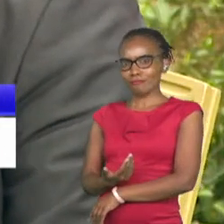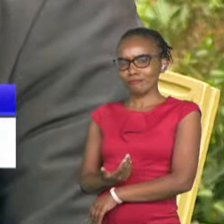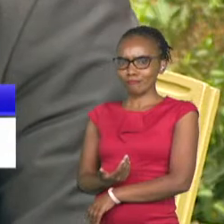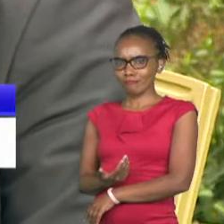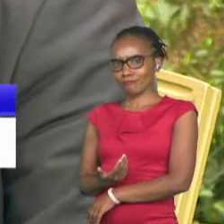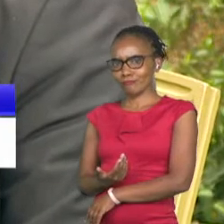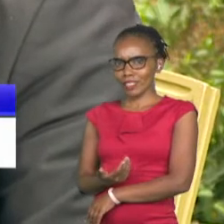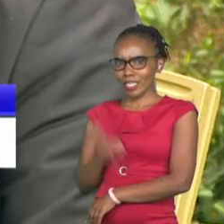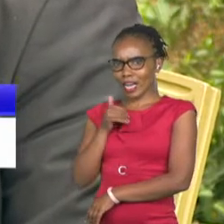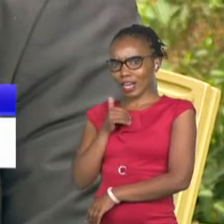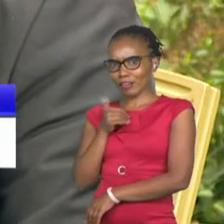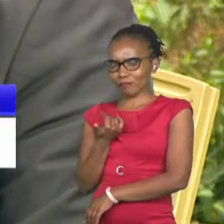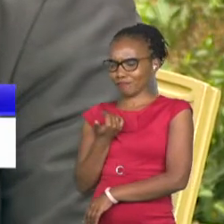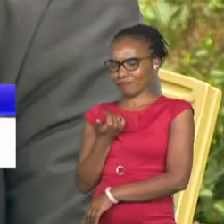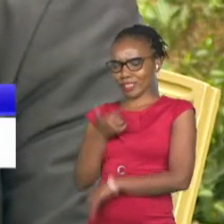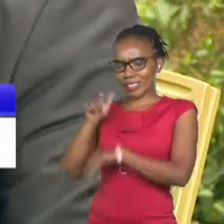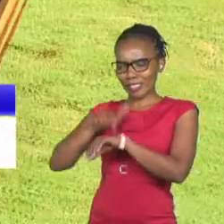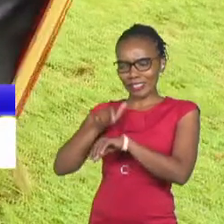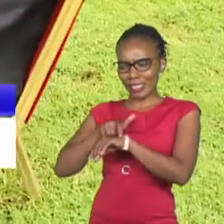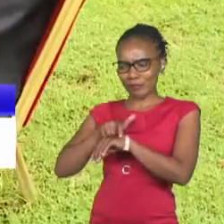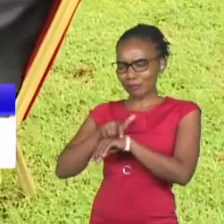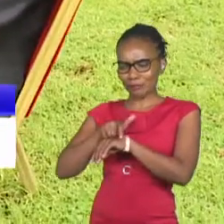I have very limited time